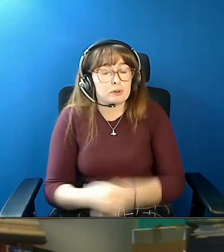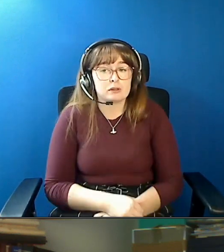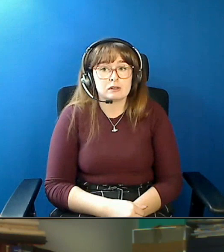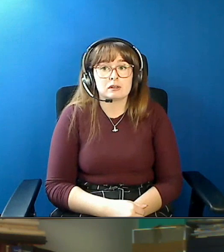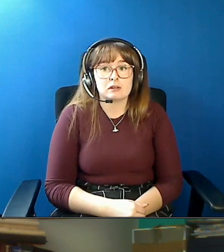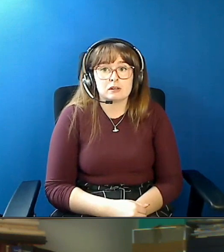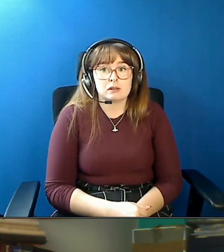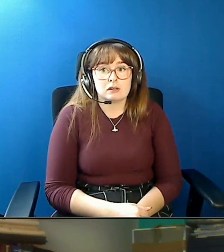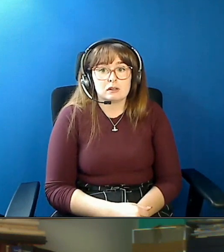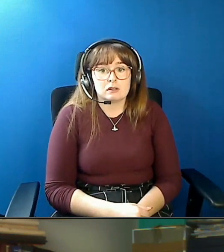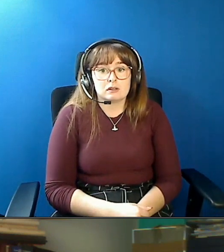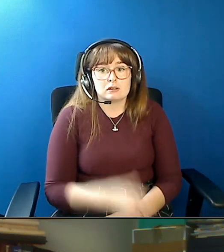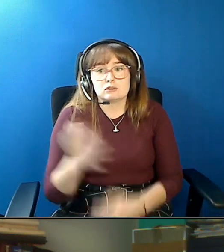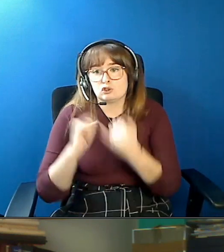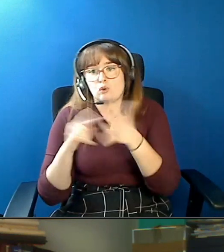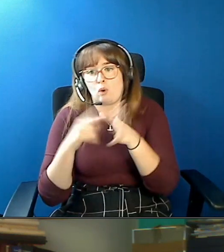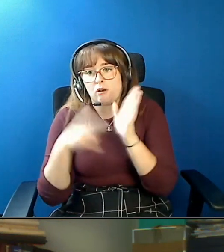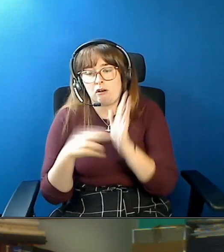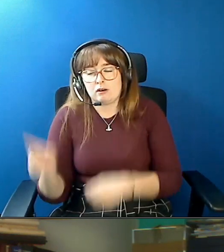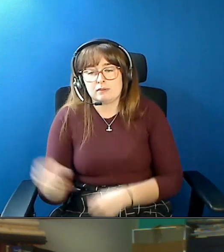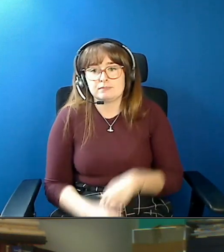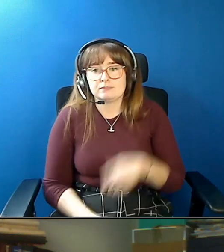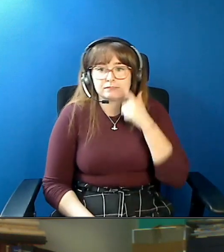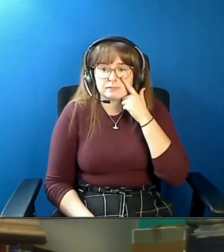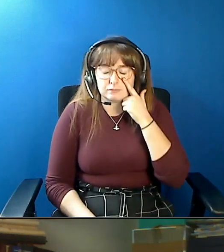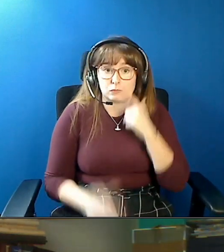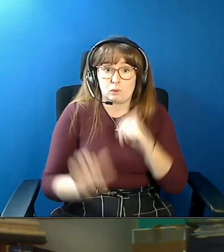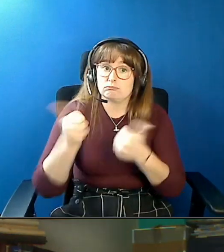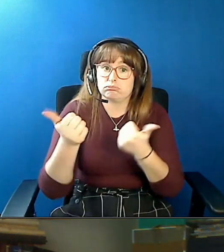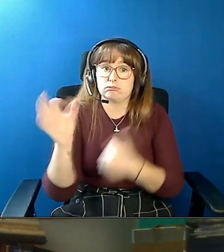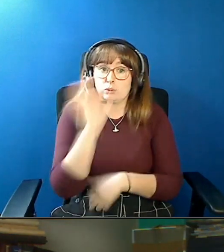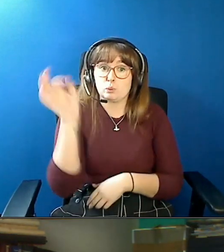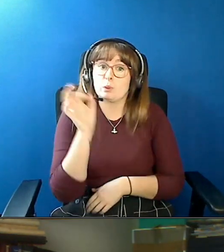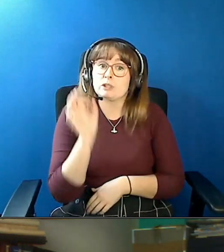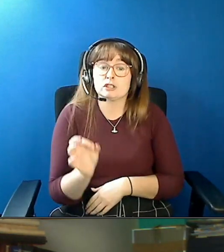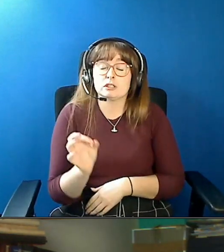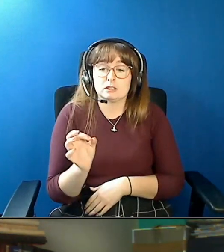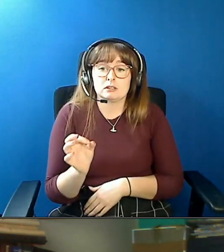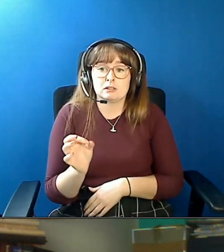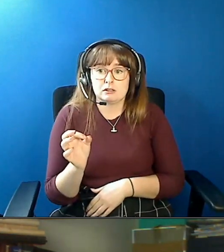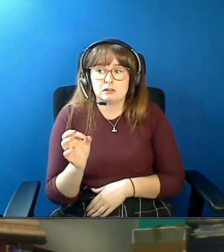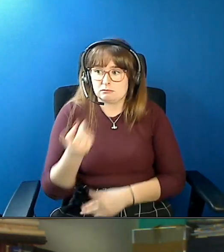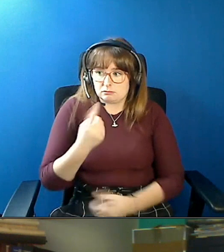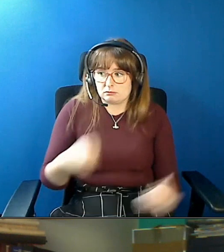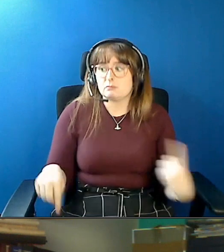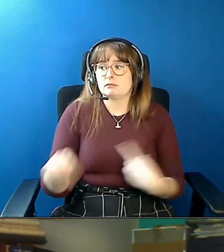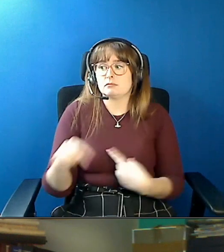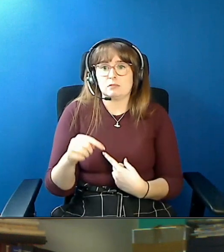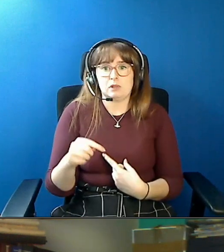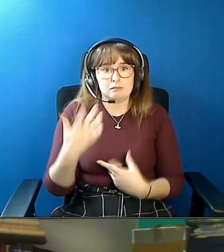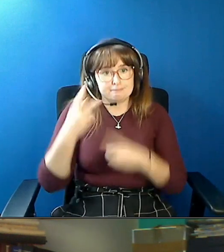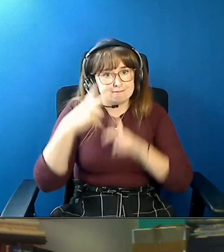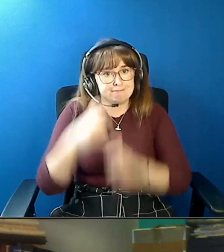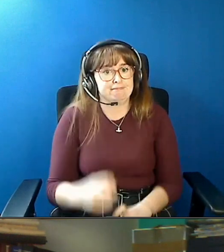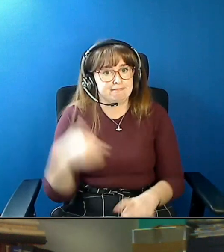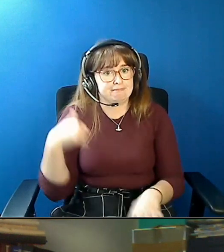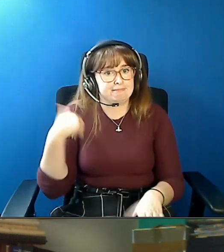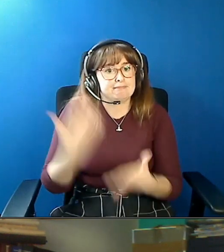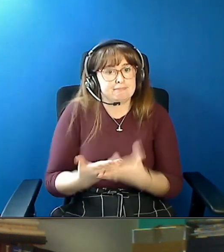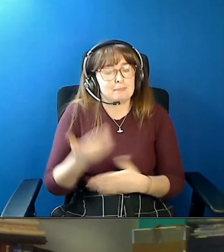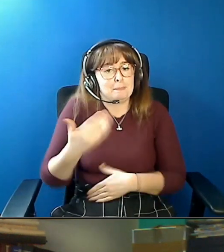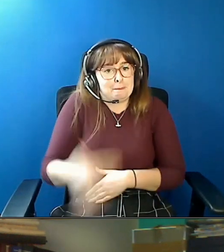maybe in your ballpark here, Sean. Yeah, it's a really good question, and I mean, it's something we are looking at in terms